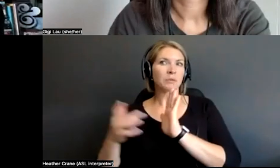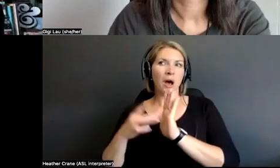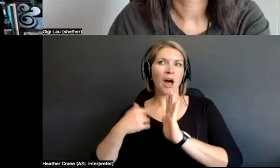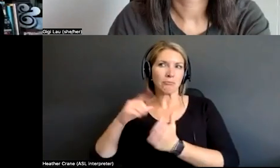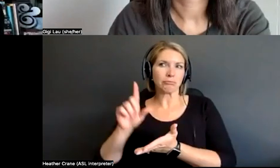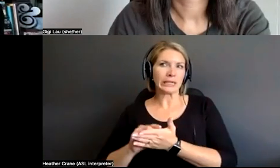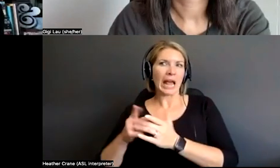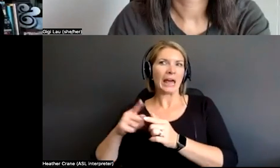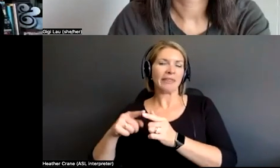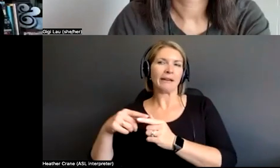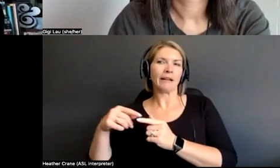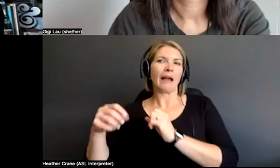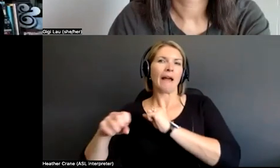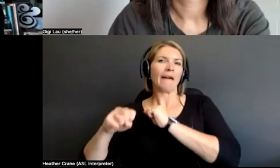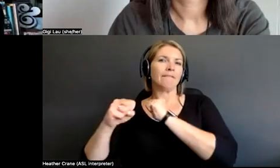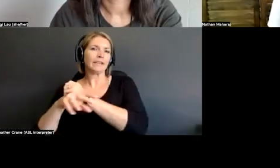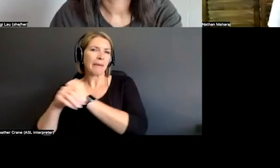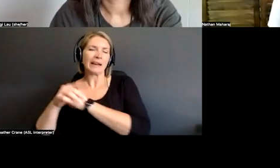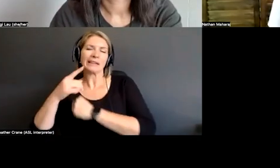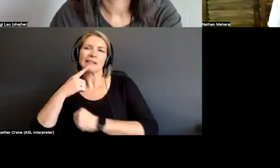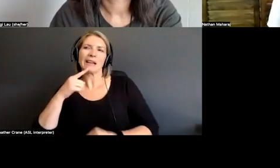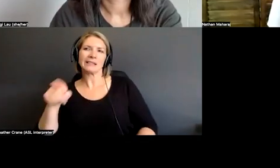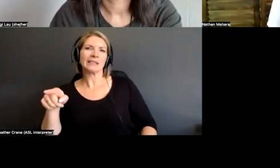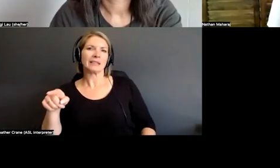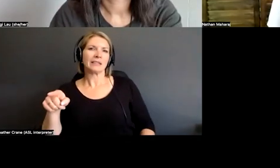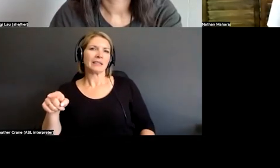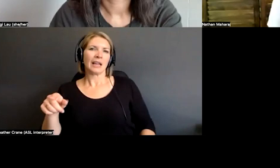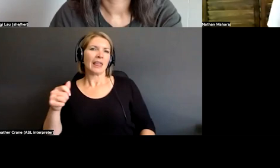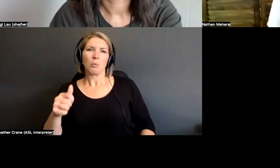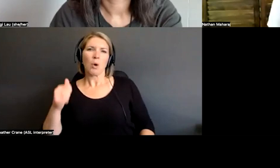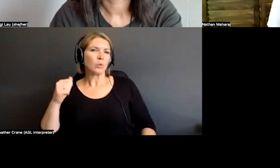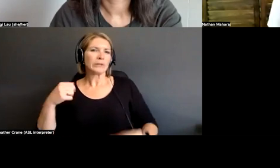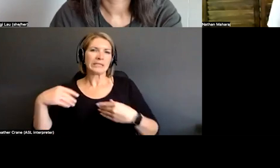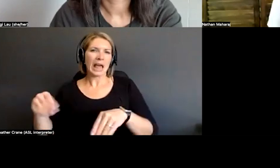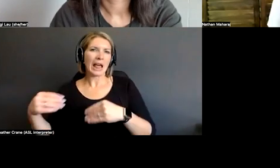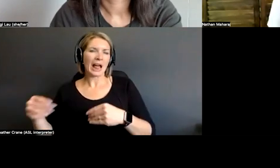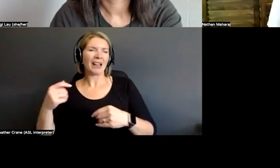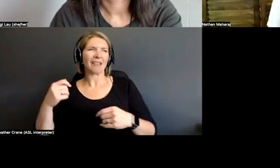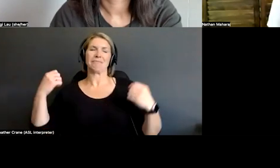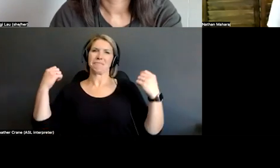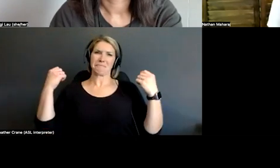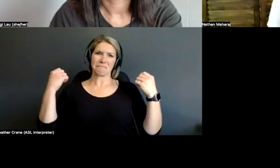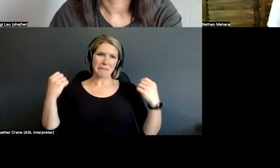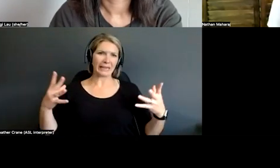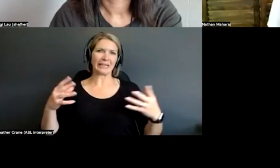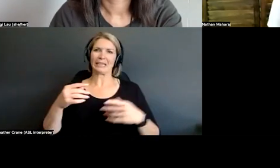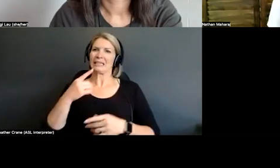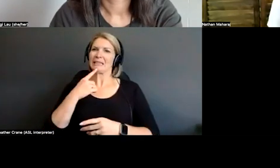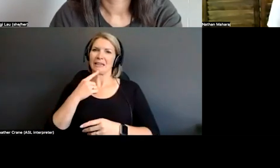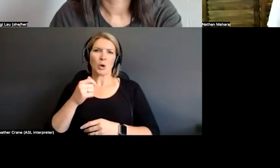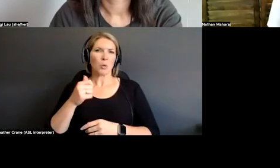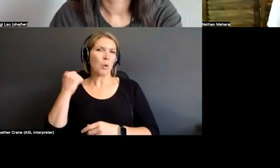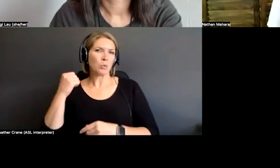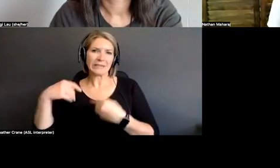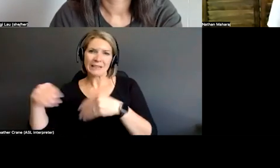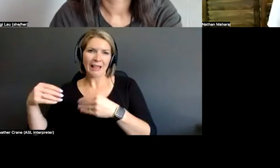about that I think is in the Jamboard now, This Is My Real Name. We had feedback from booksellers that said, this isn't going to work. It's, you know,